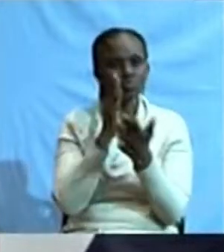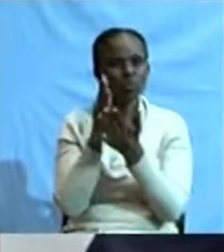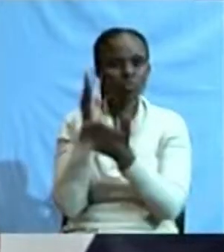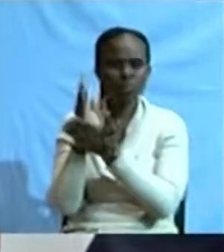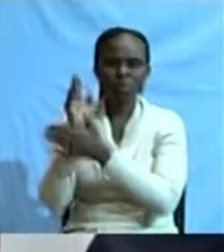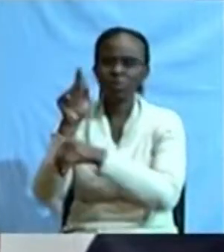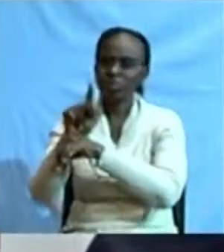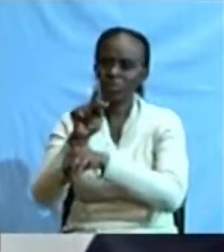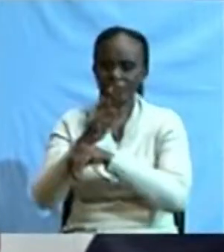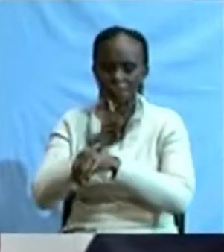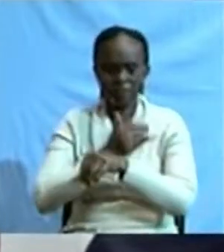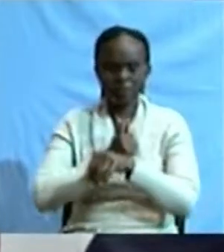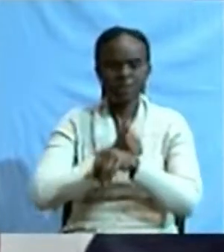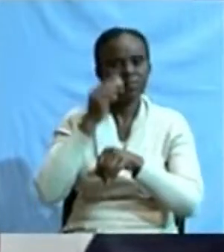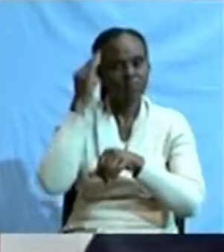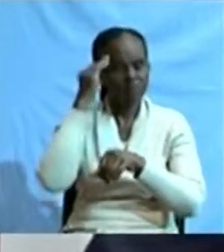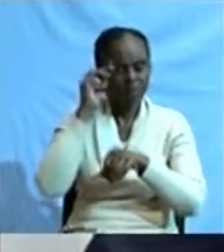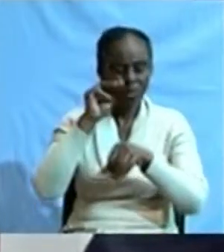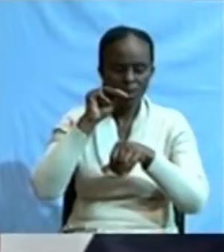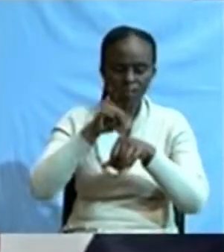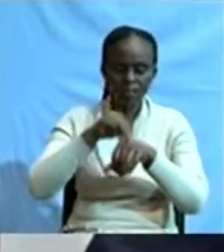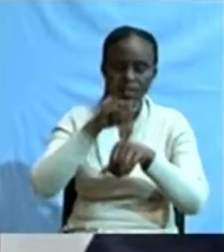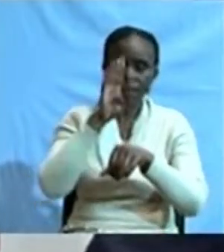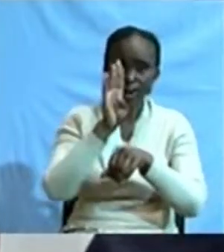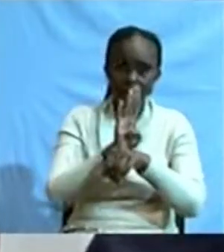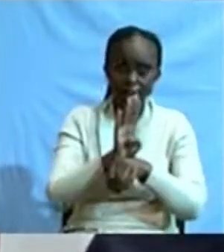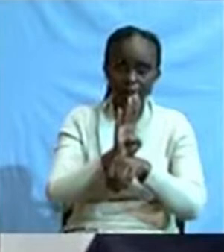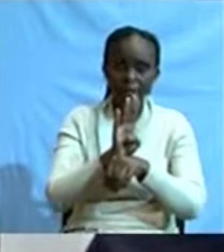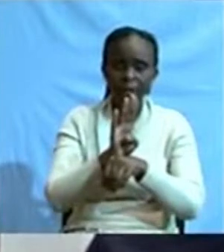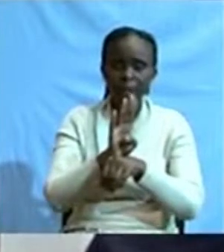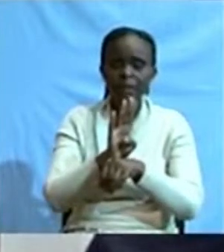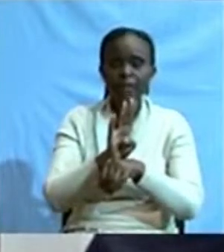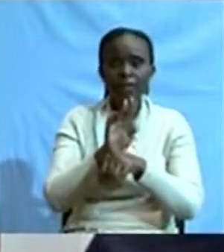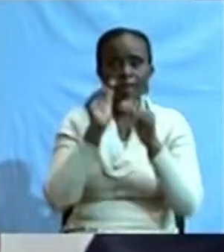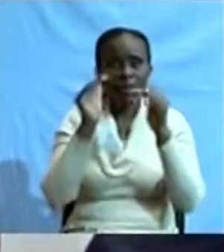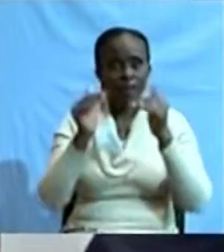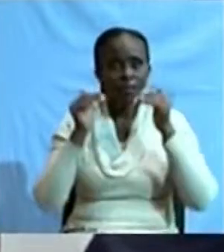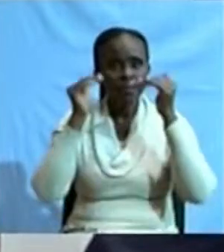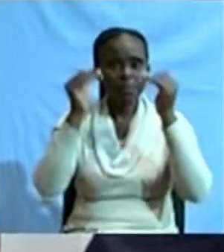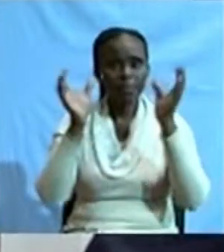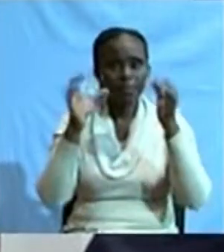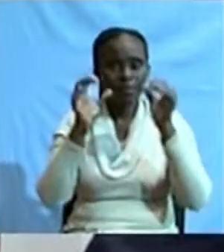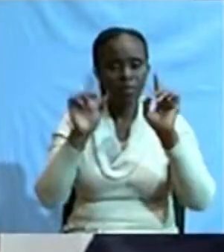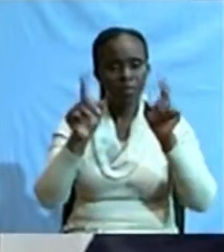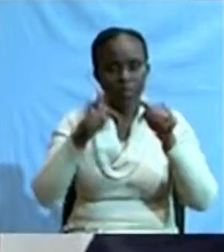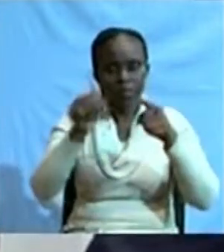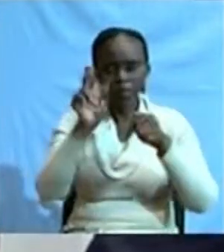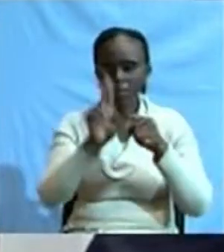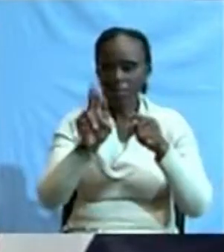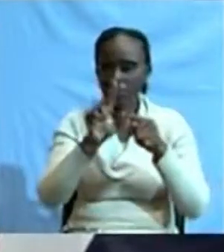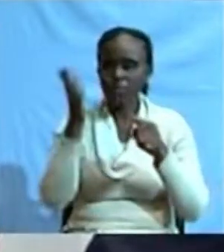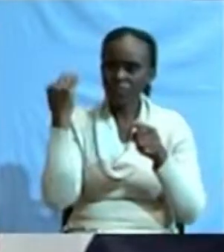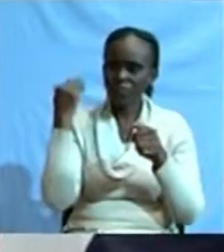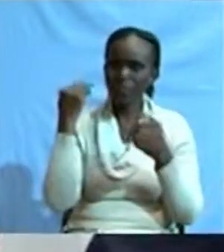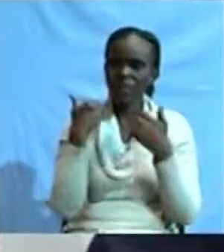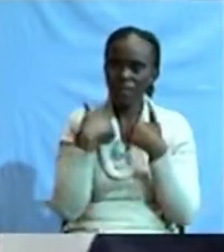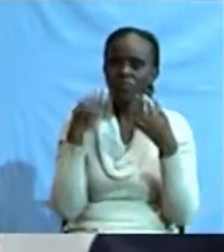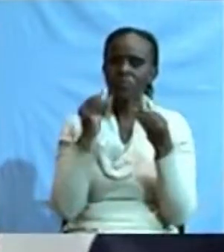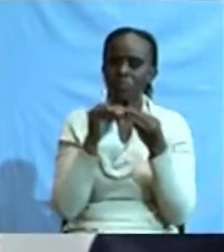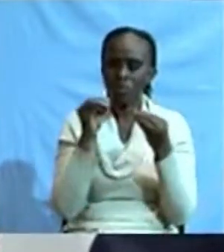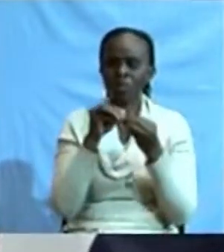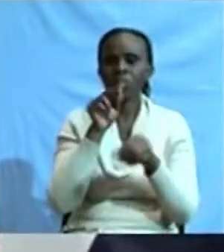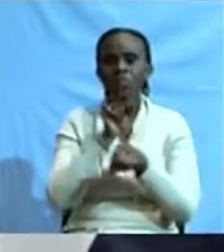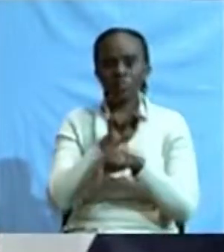projects. I know Mbala is one of the municipal where you used to have a lot of